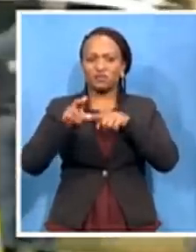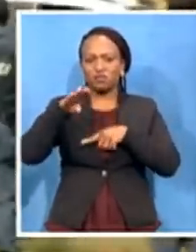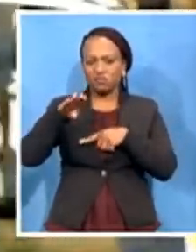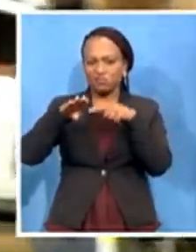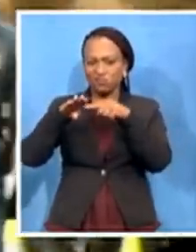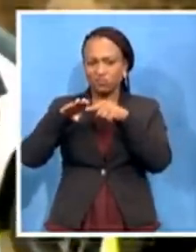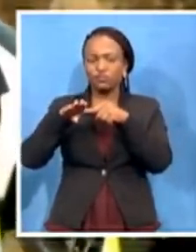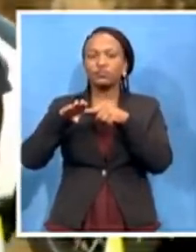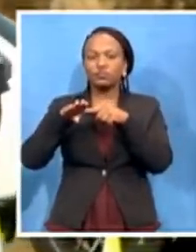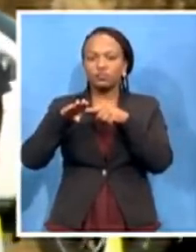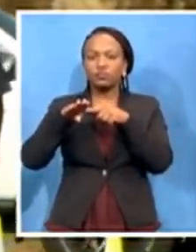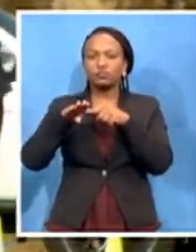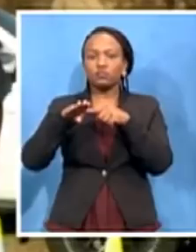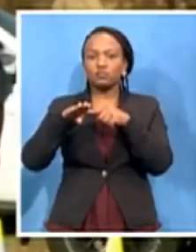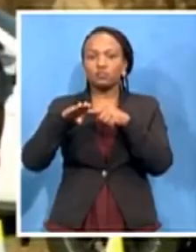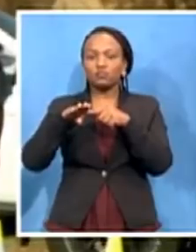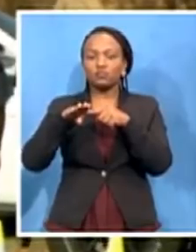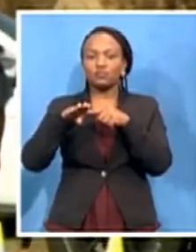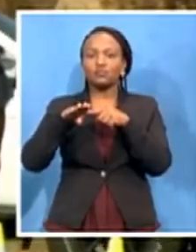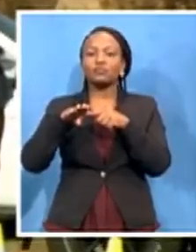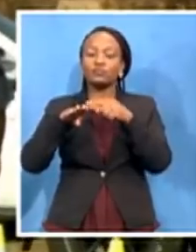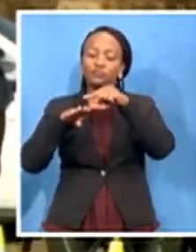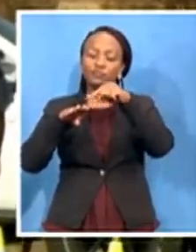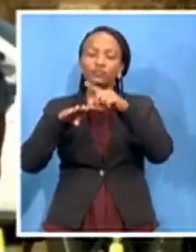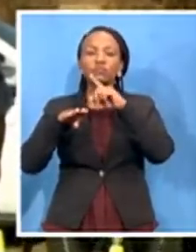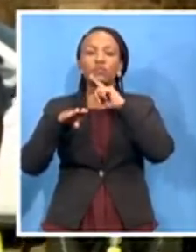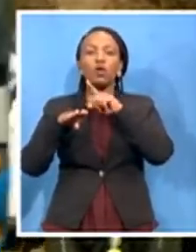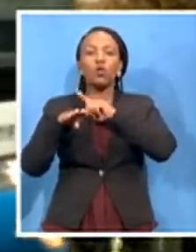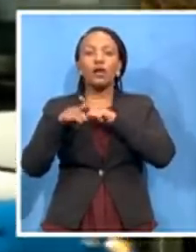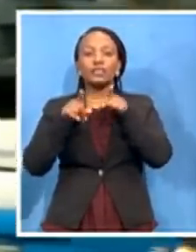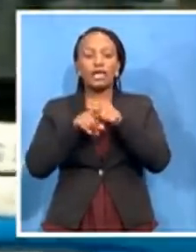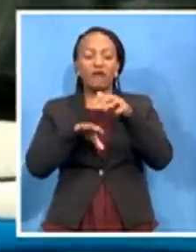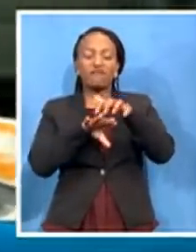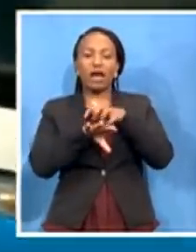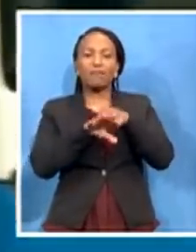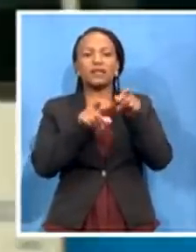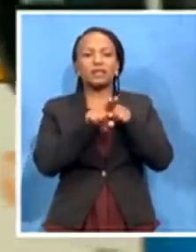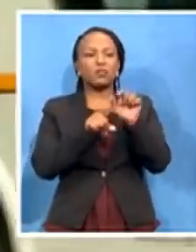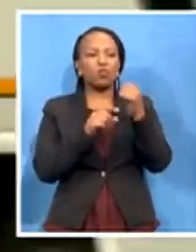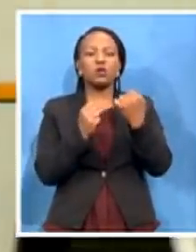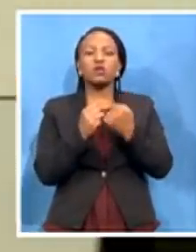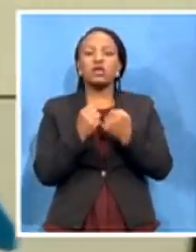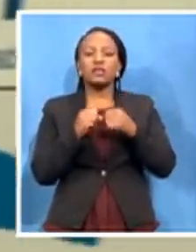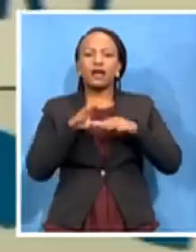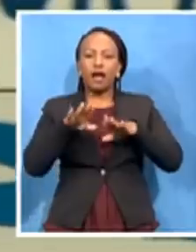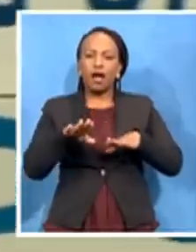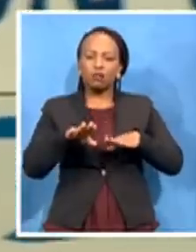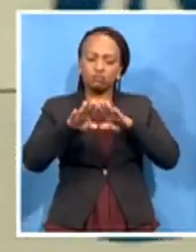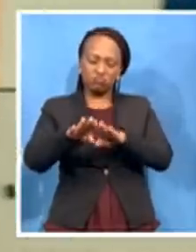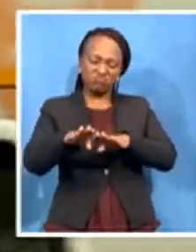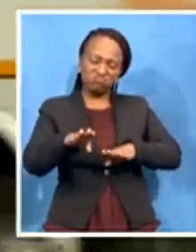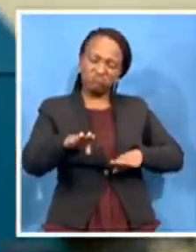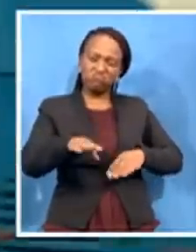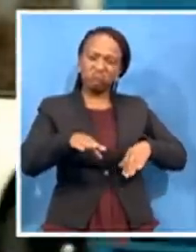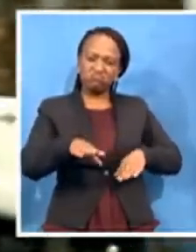farmers are also making their way with that motorcade to Senekal. They left the town of